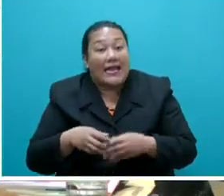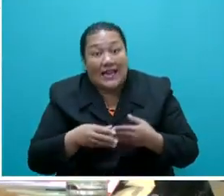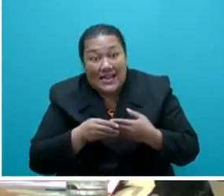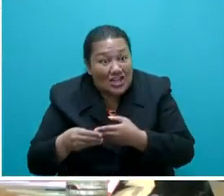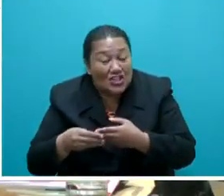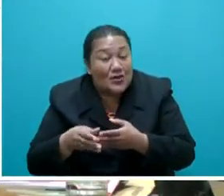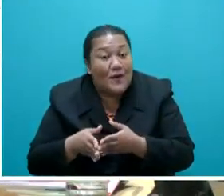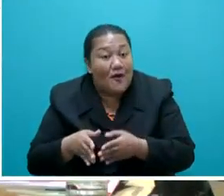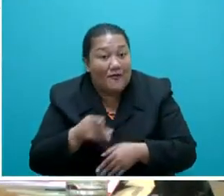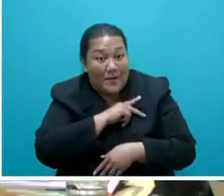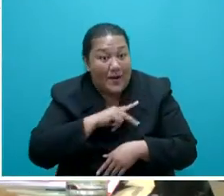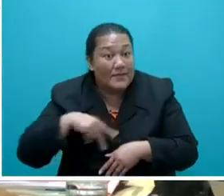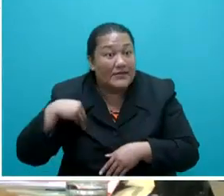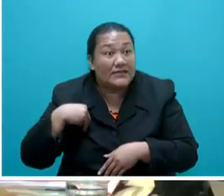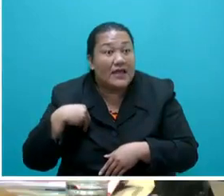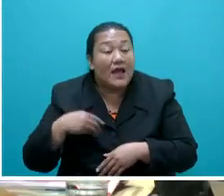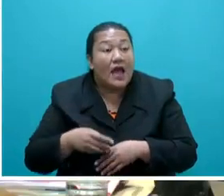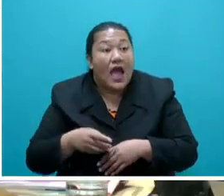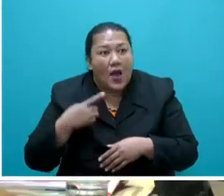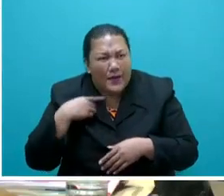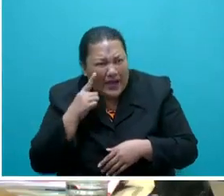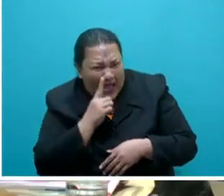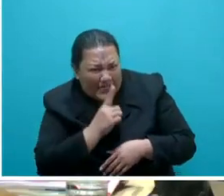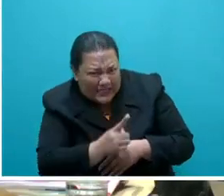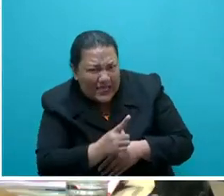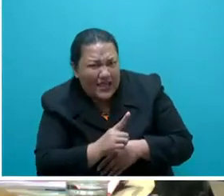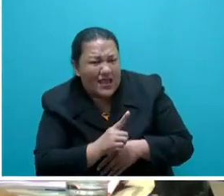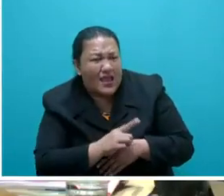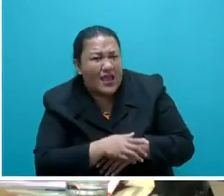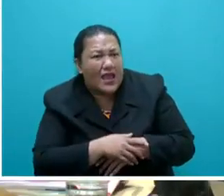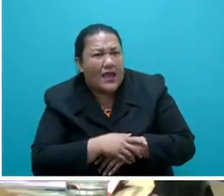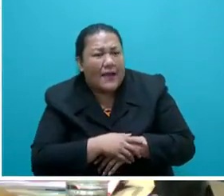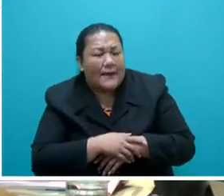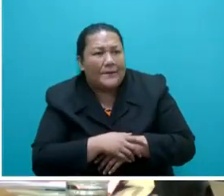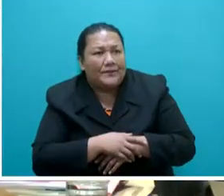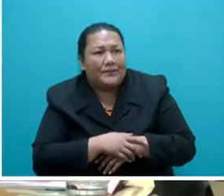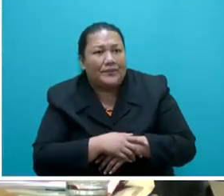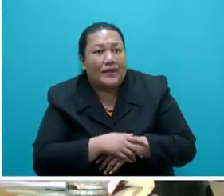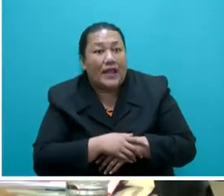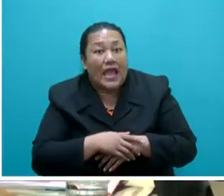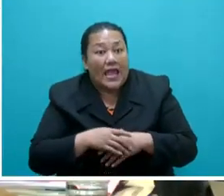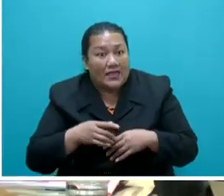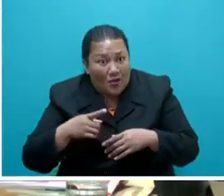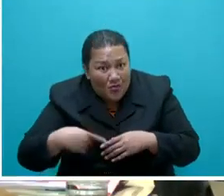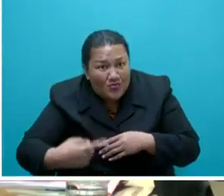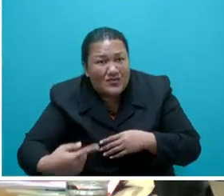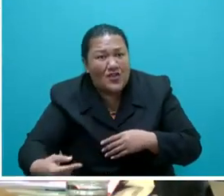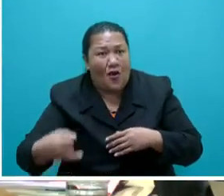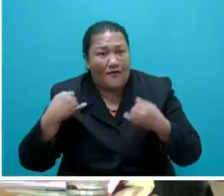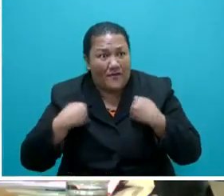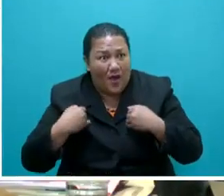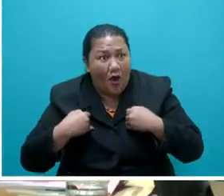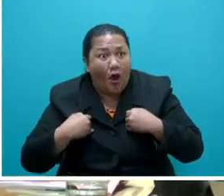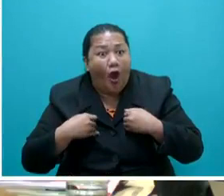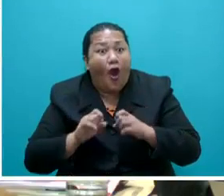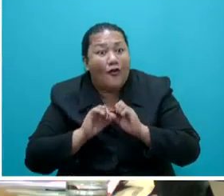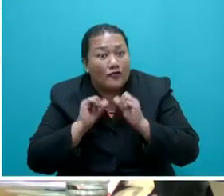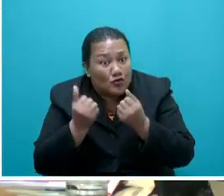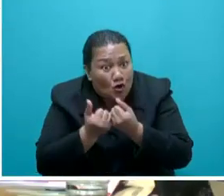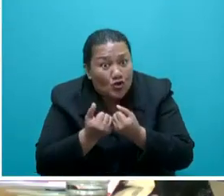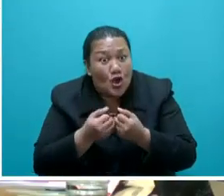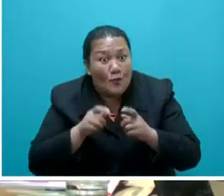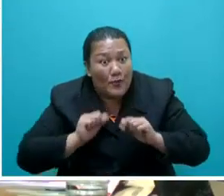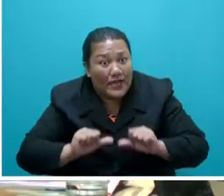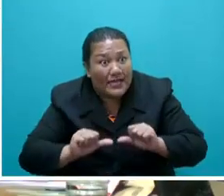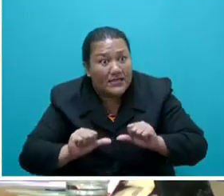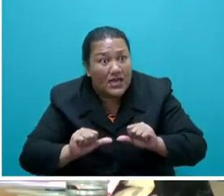on a daily basis when I see firsthand the continued implementation of government social protection programs